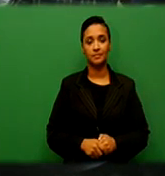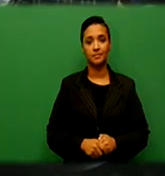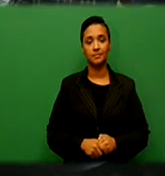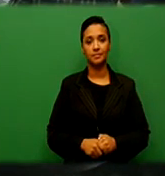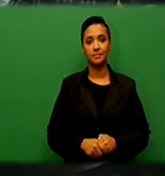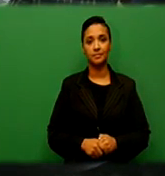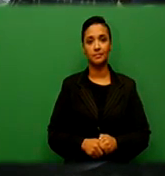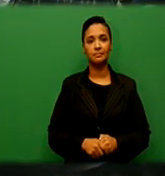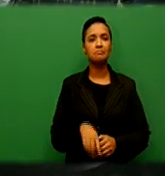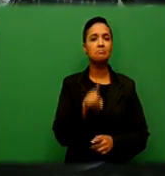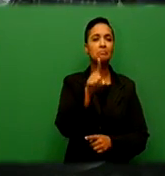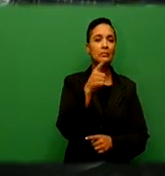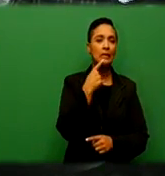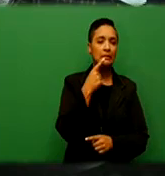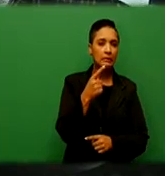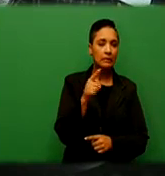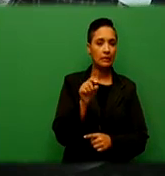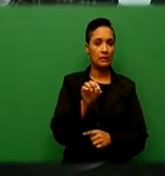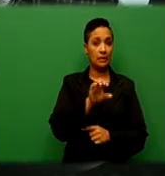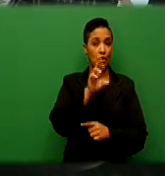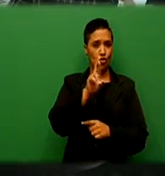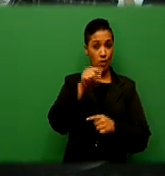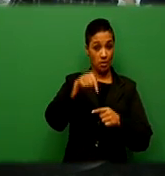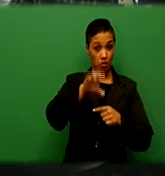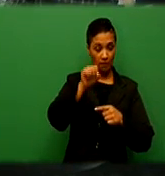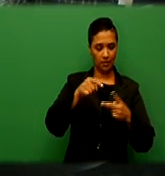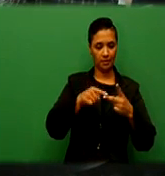Is that stability of the rand, capital flows, and what?